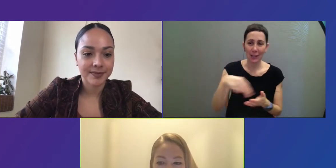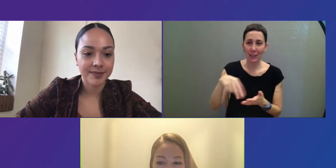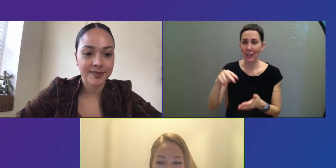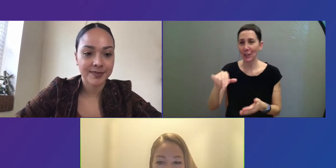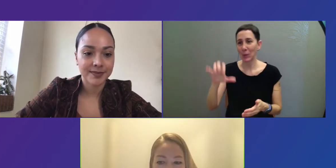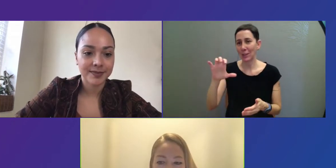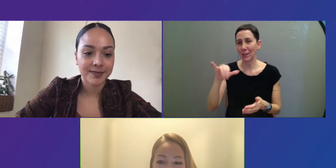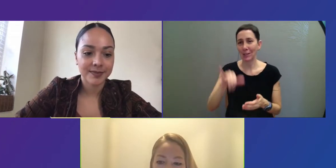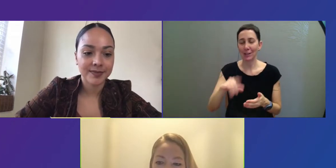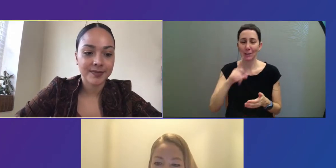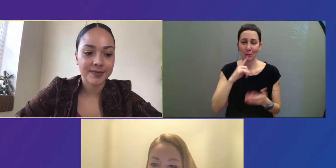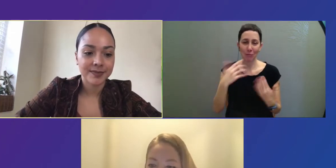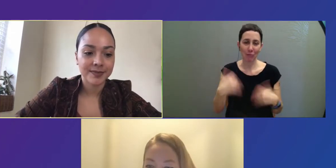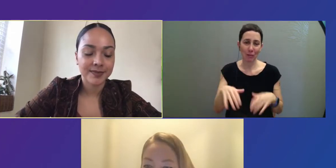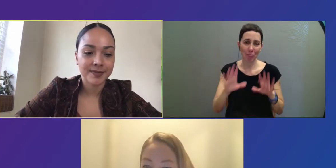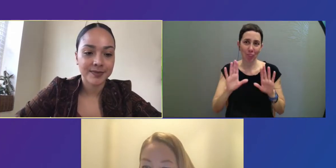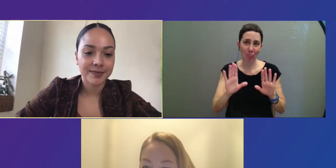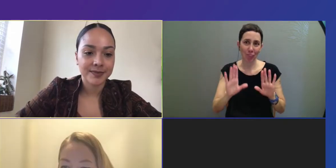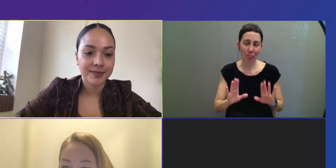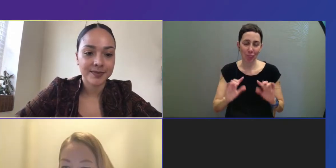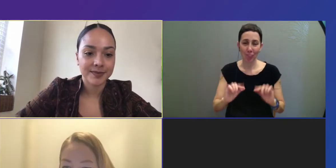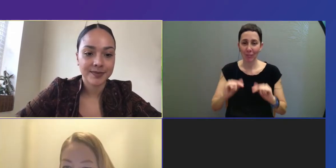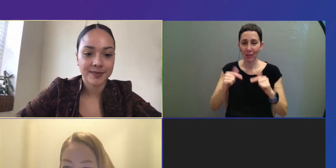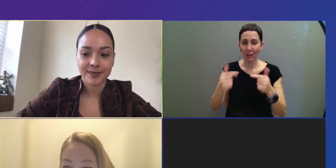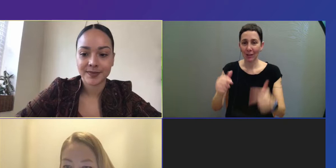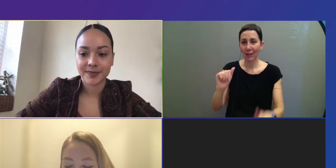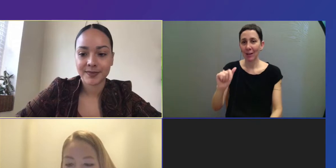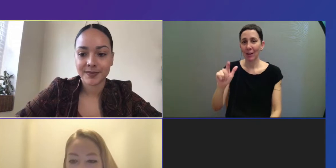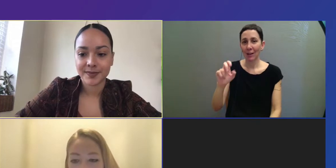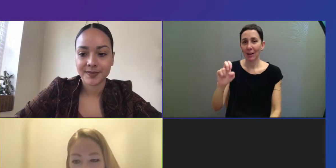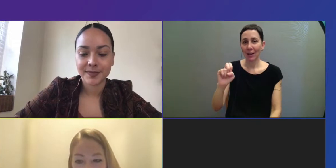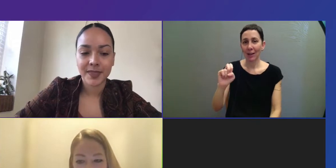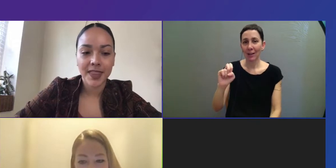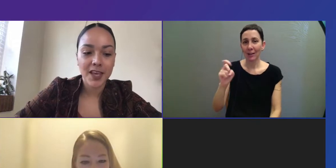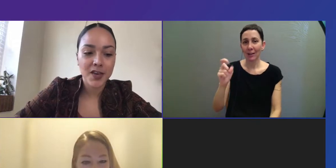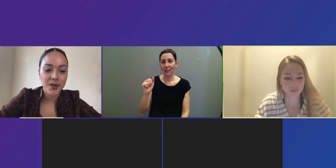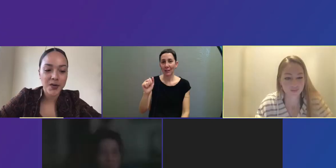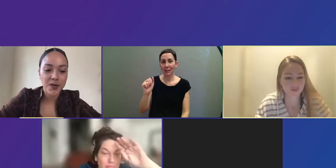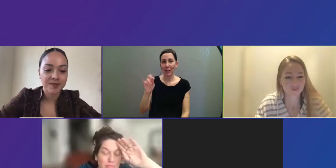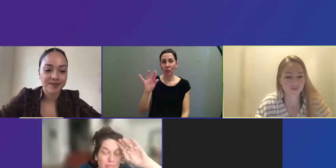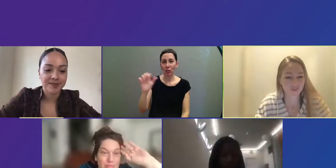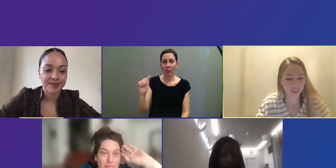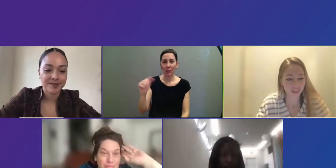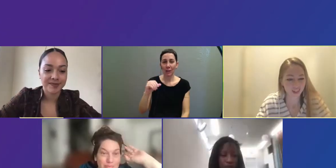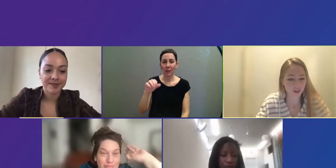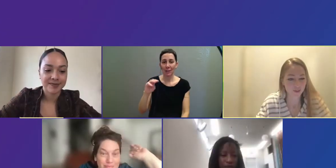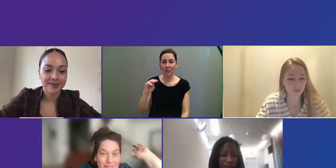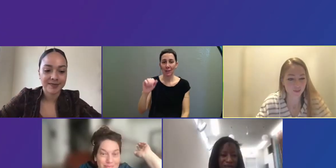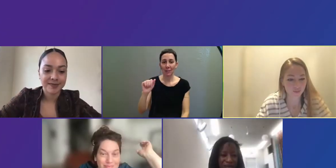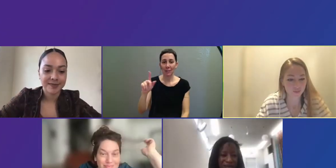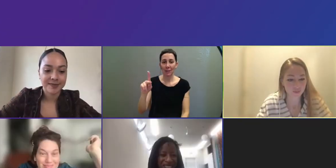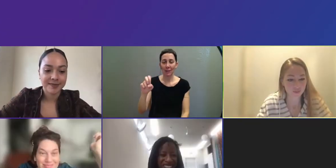been such a treat. Passing it on to Alexandra and Makeda. Thank you.